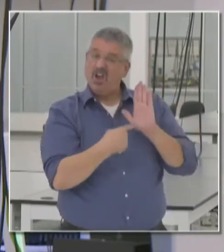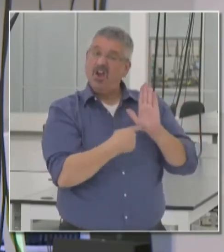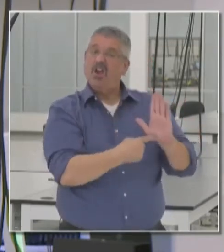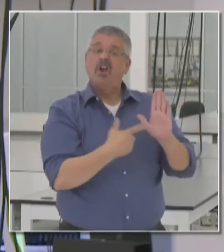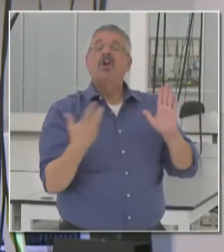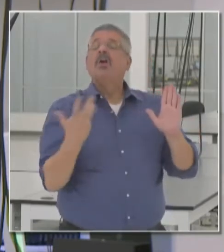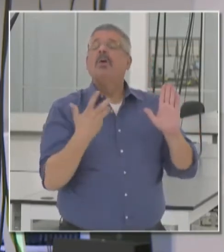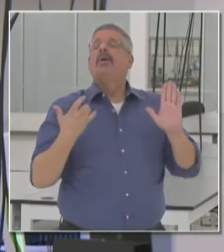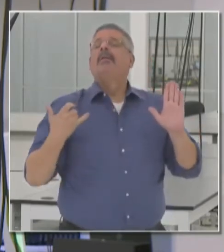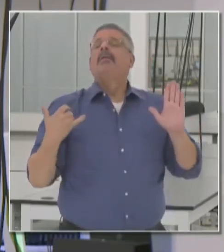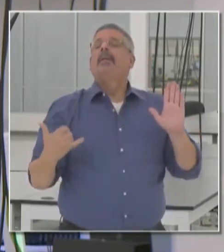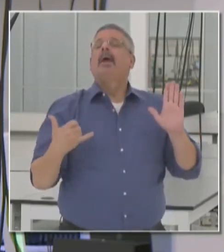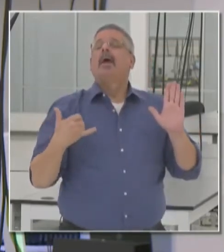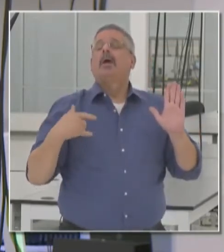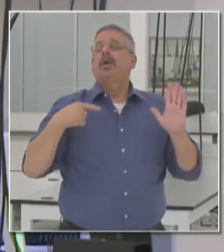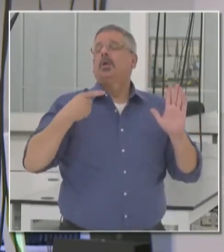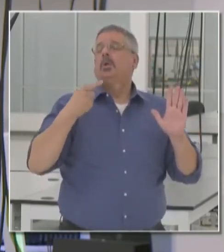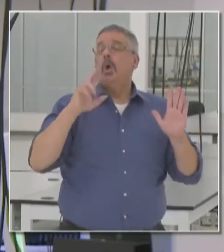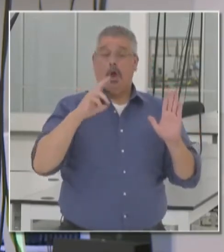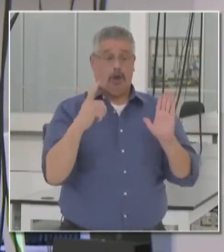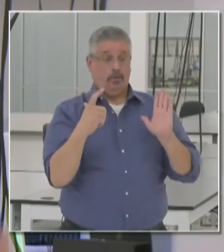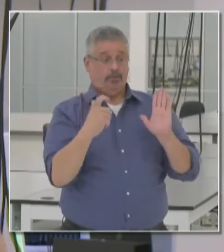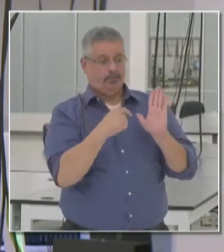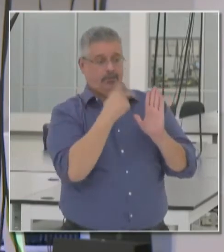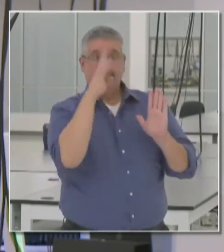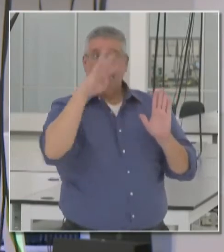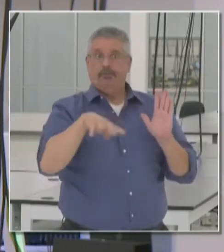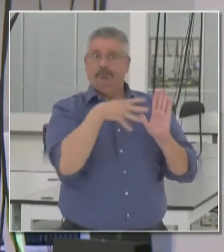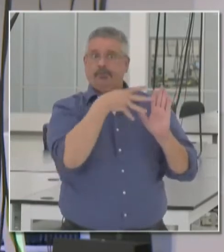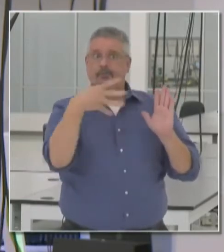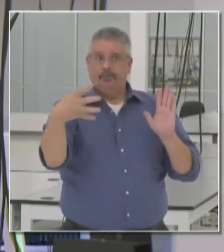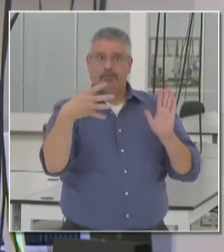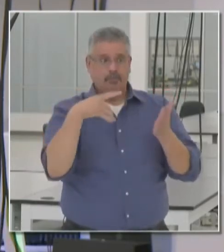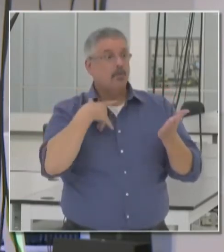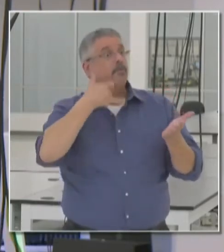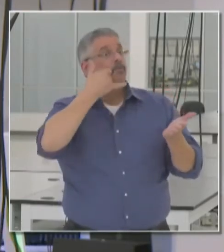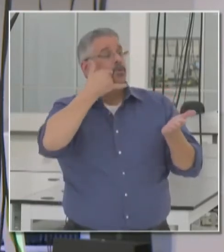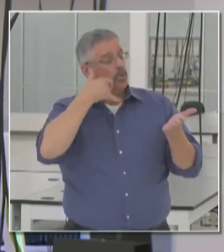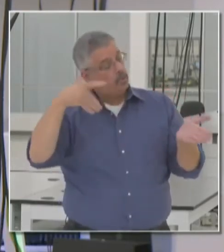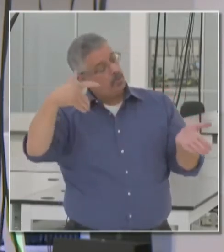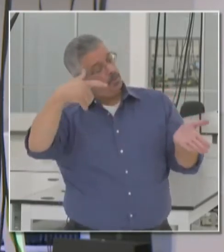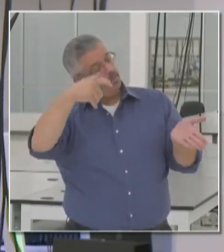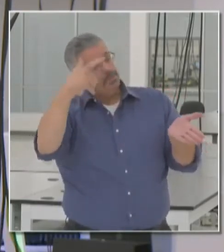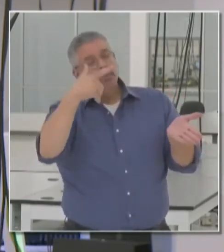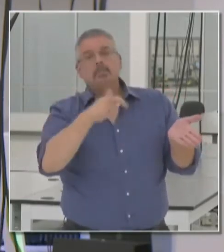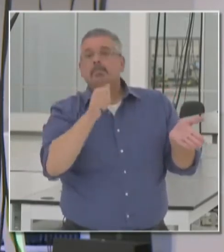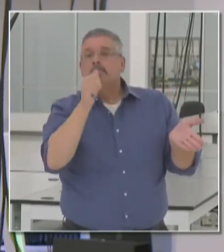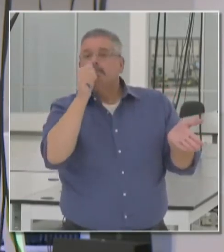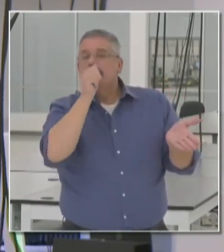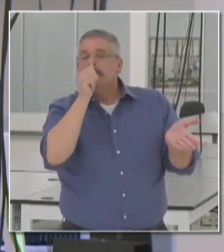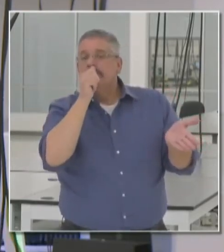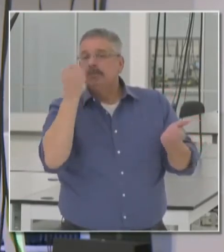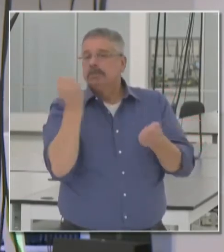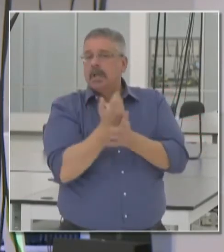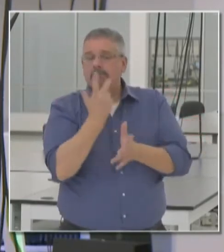is now a QR code that goes right to my cell phone with all the privacy